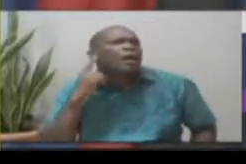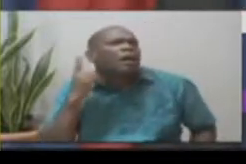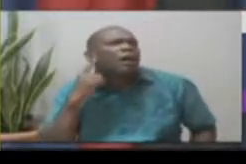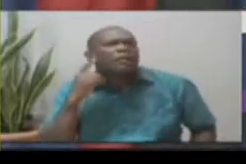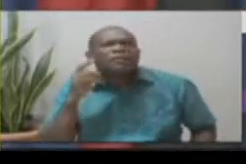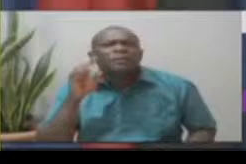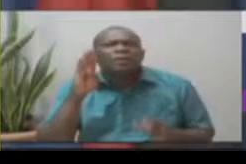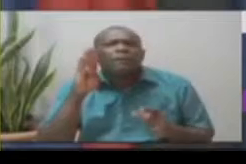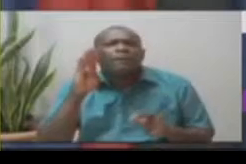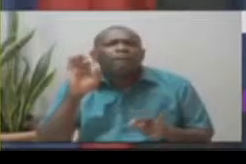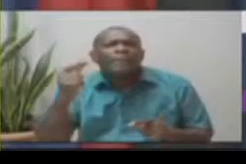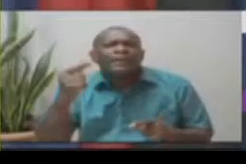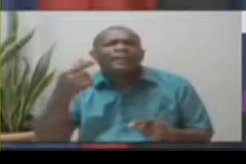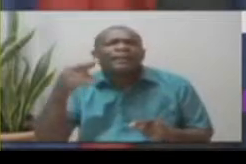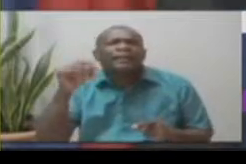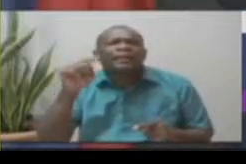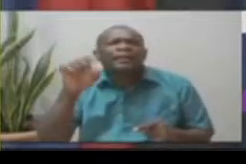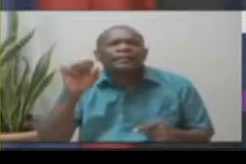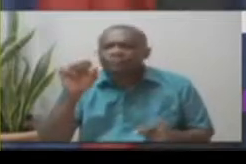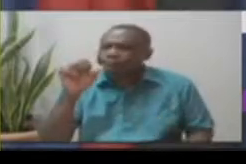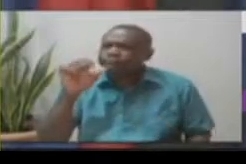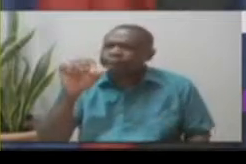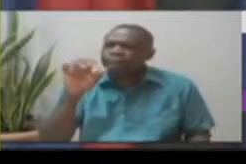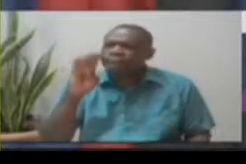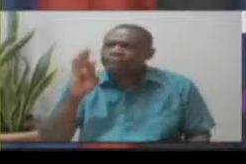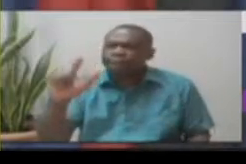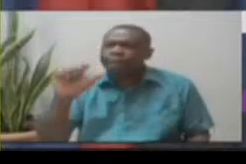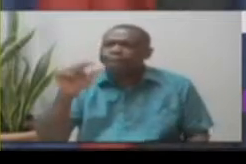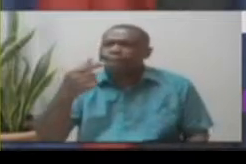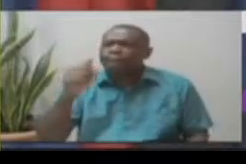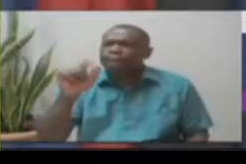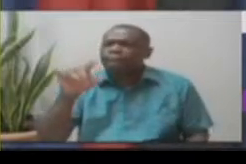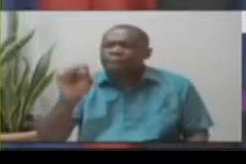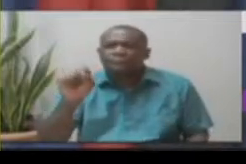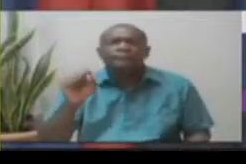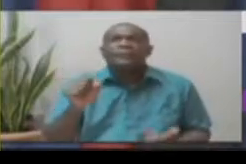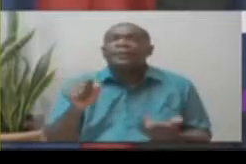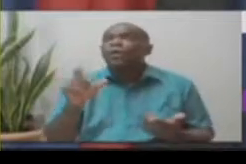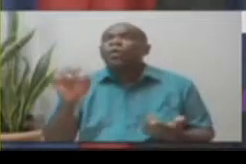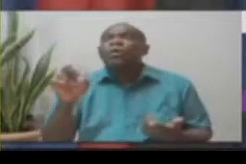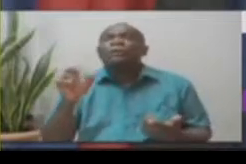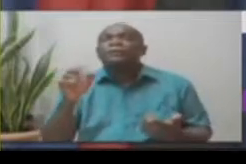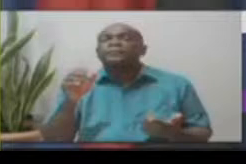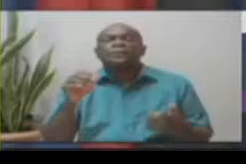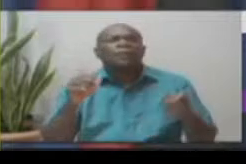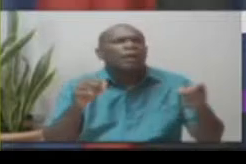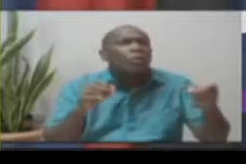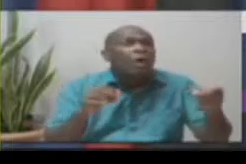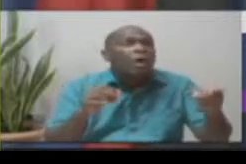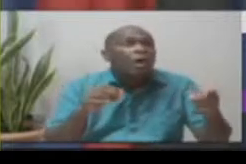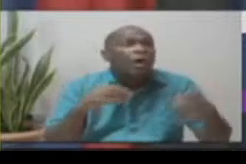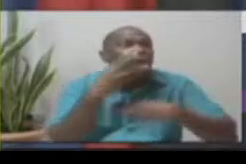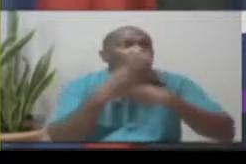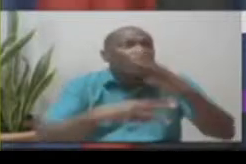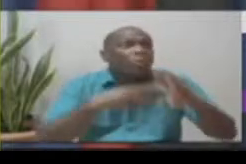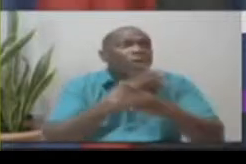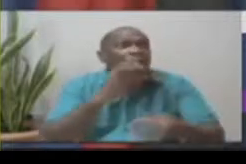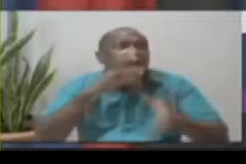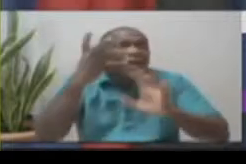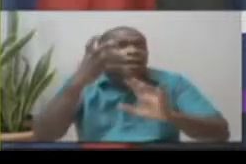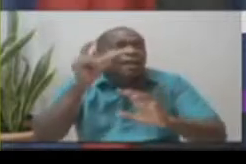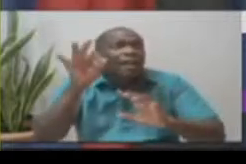about vaccine is the Holocaust of the apocalypse, please, for heaven's sake, don't put us through